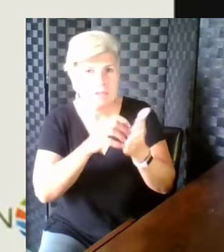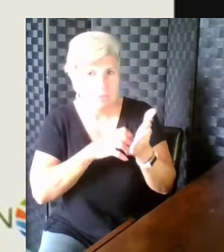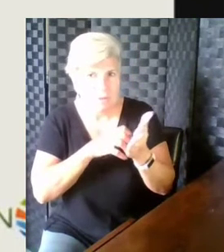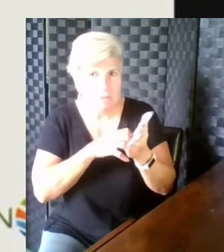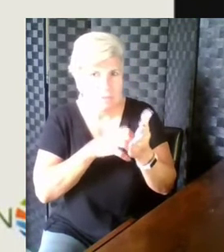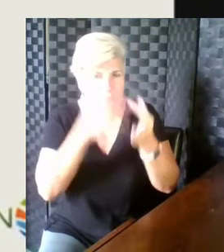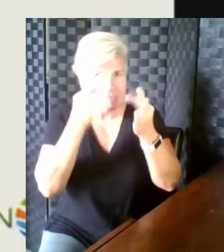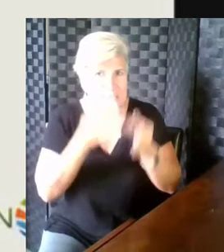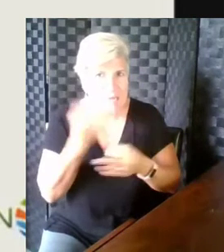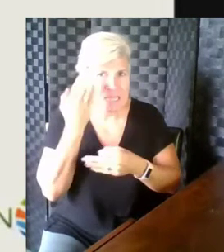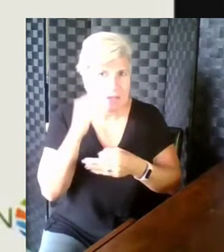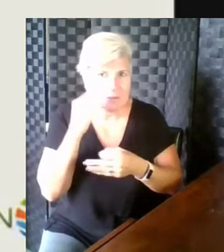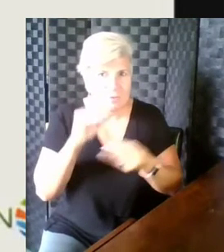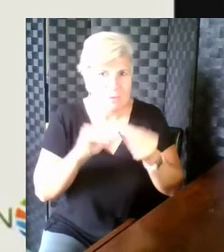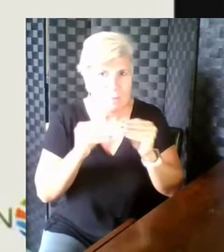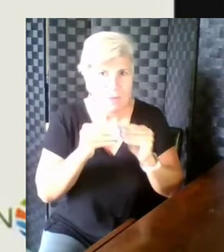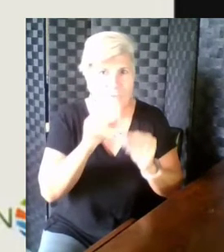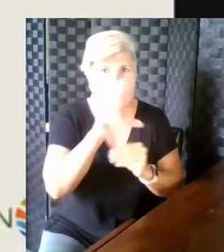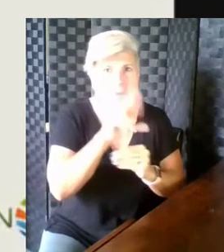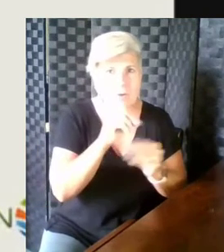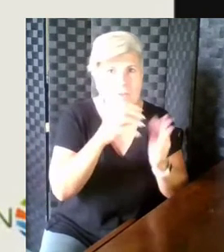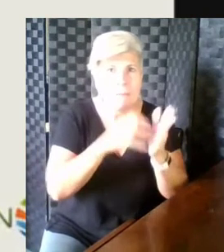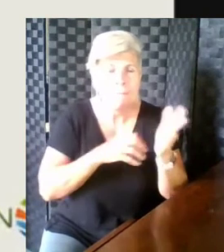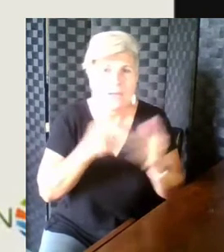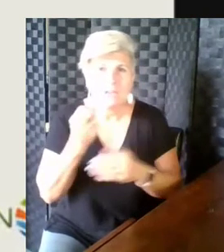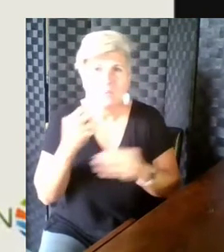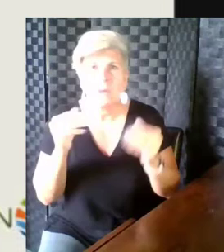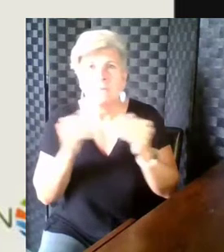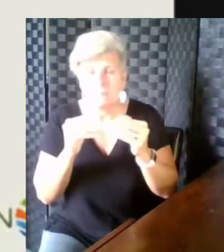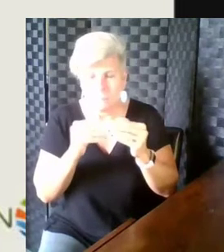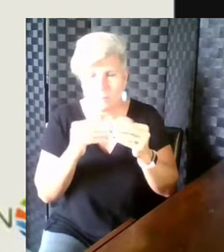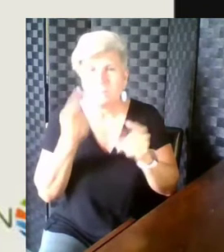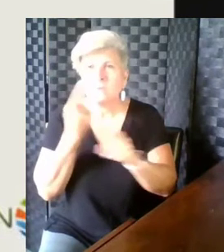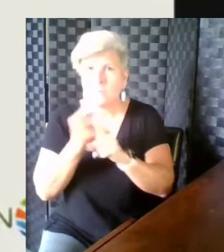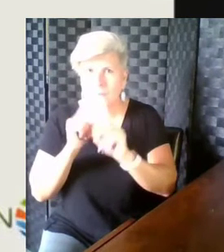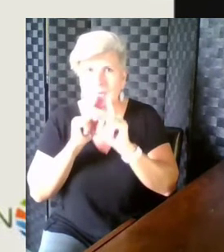unknown. 30 minus 12 will give you the correct answer.